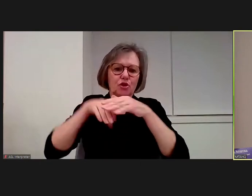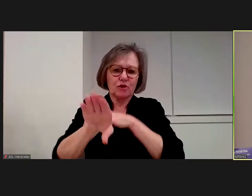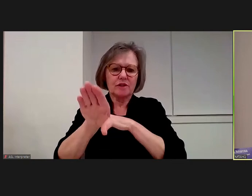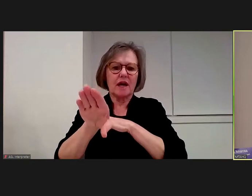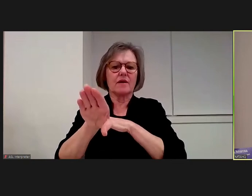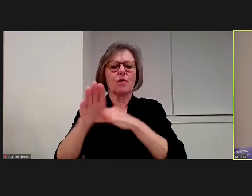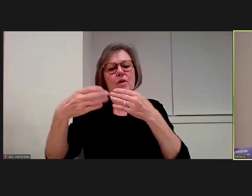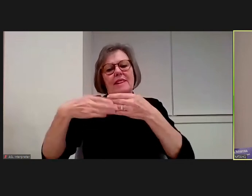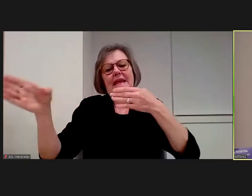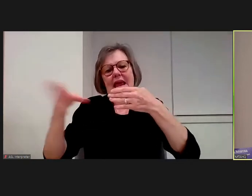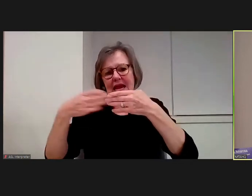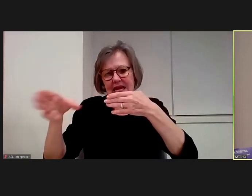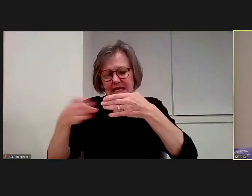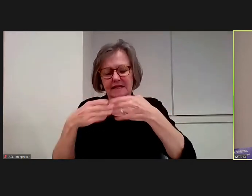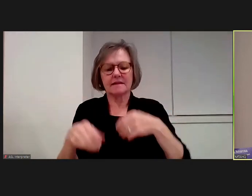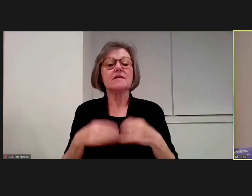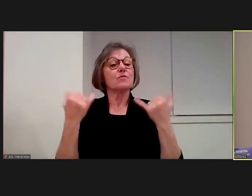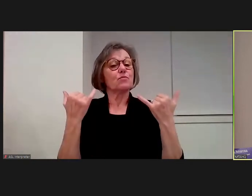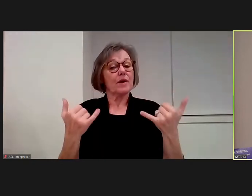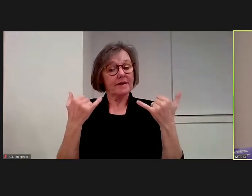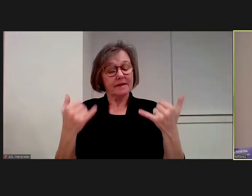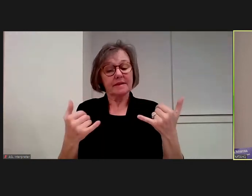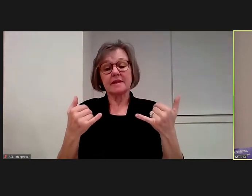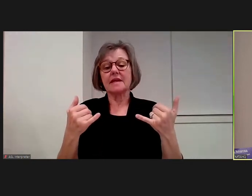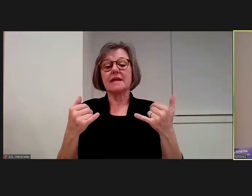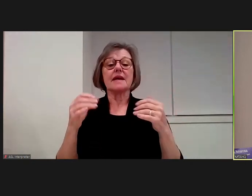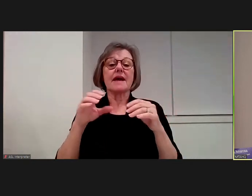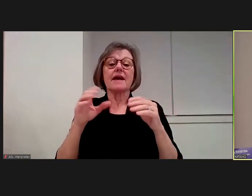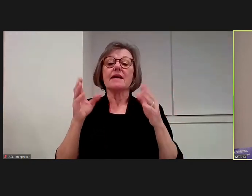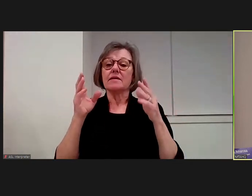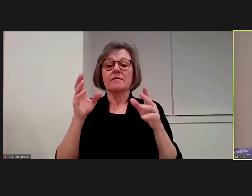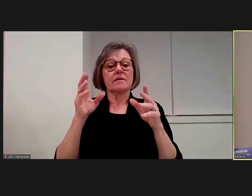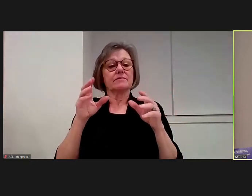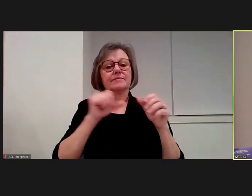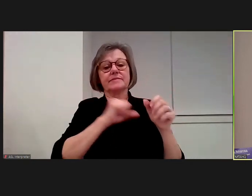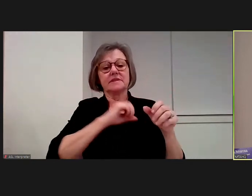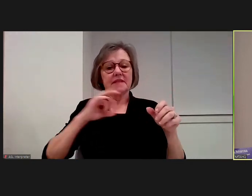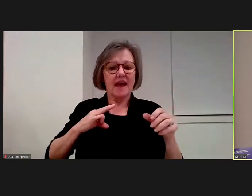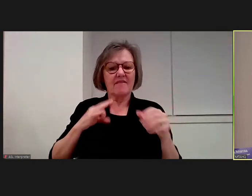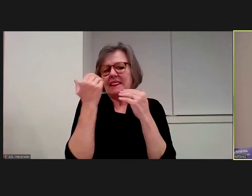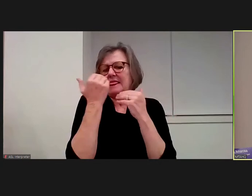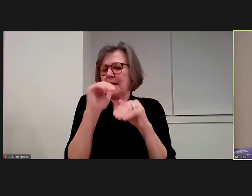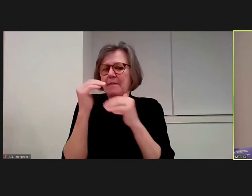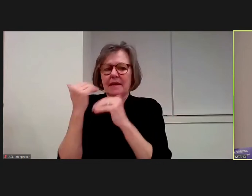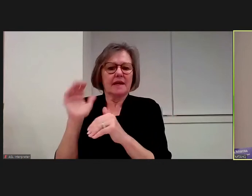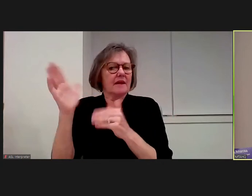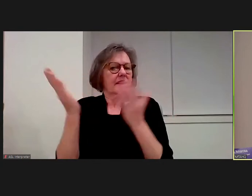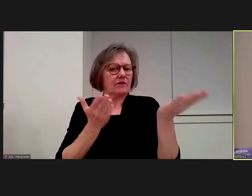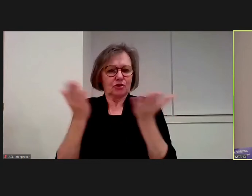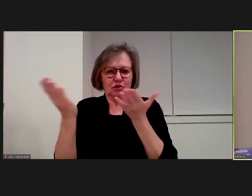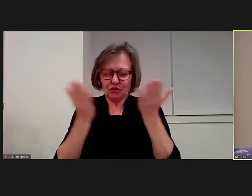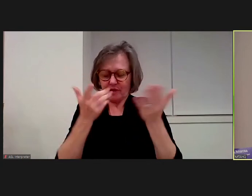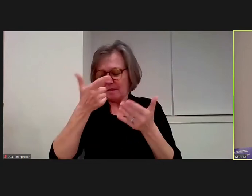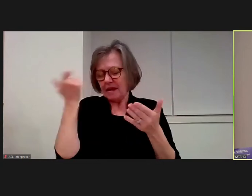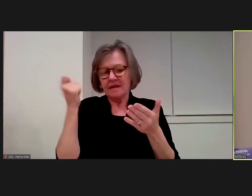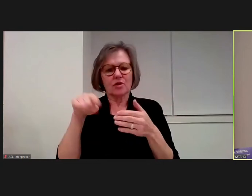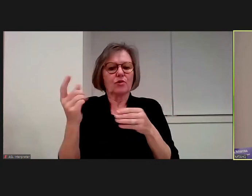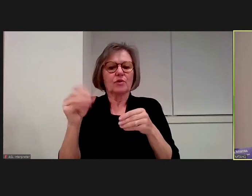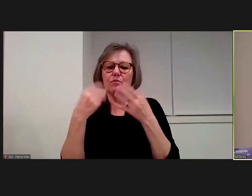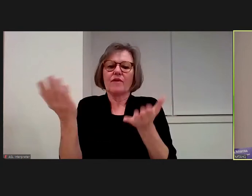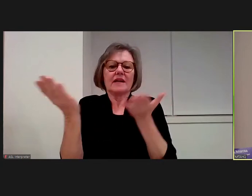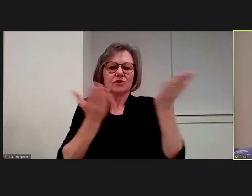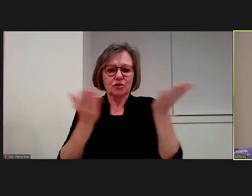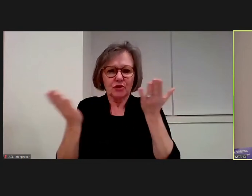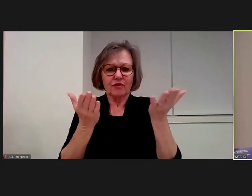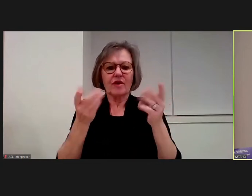auto gate. Presently, station agents are limited in the services they can provide because they can only provide